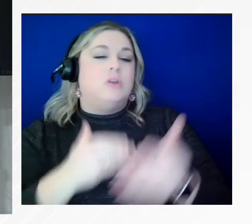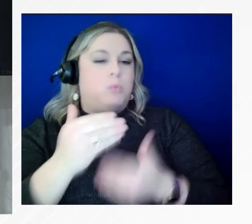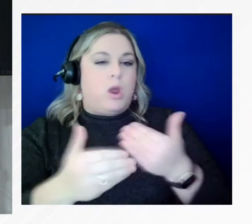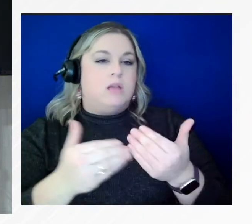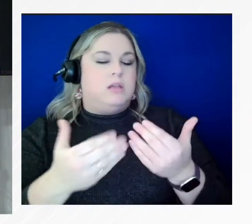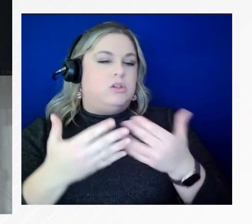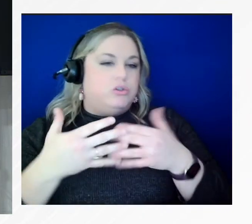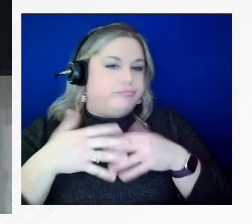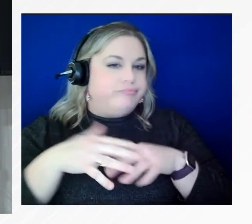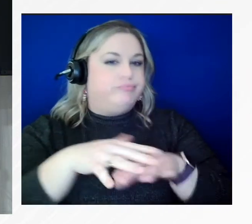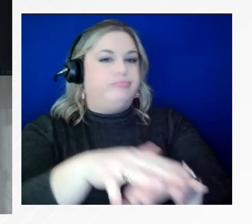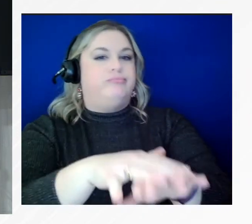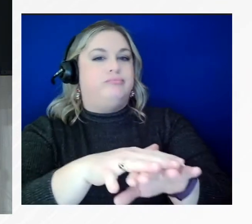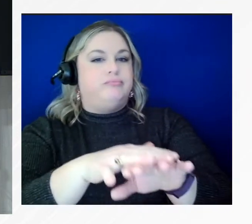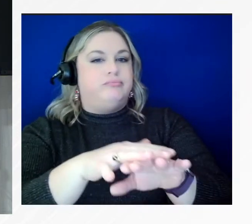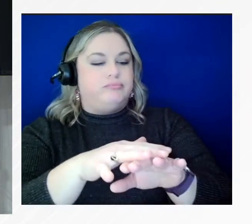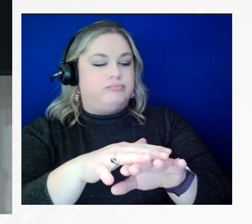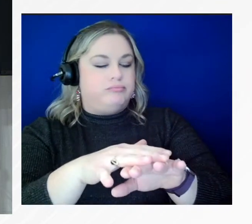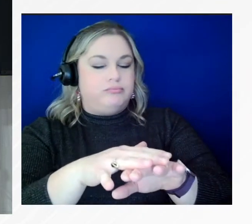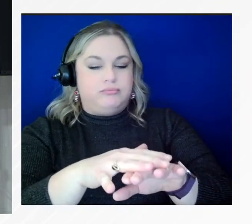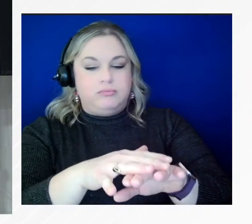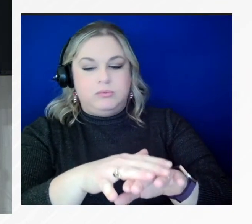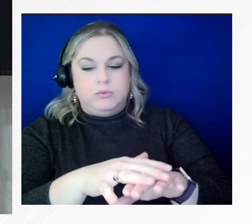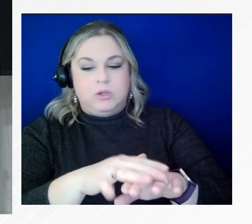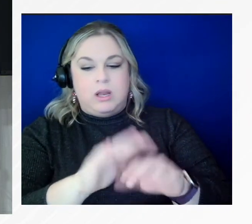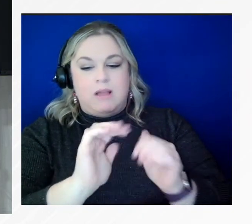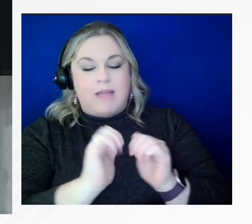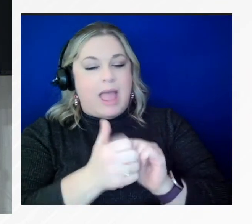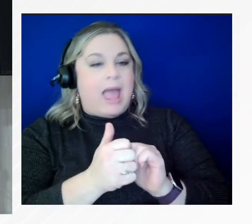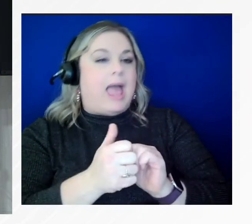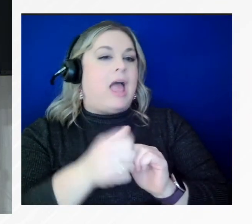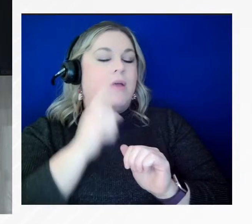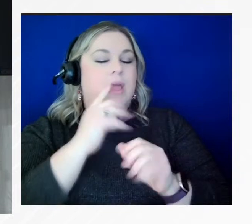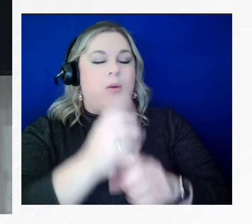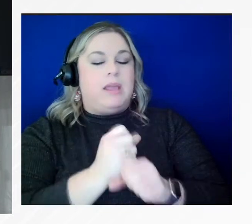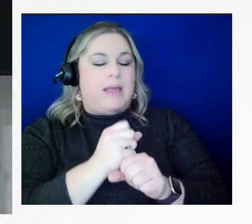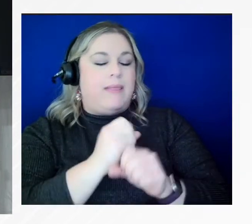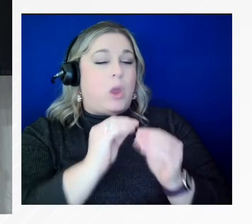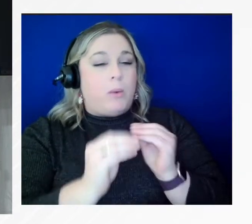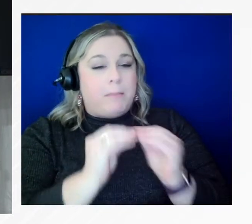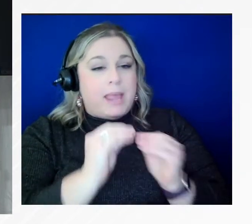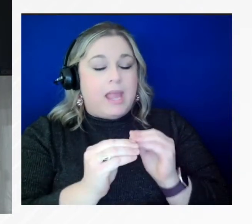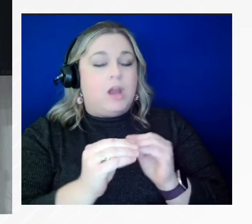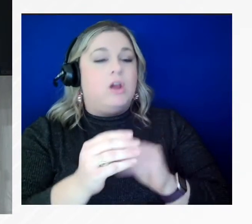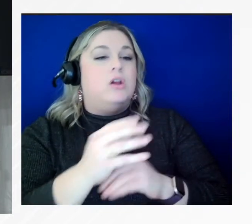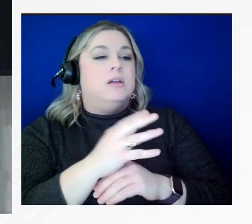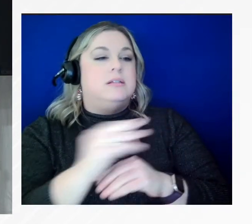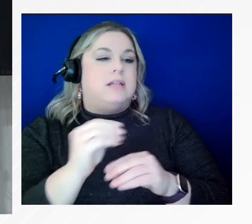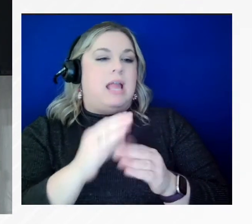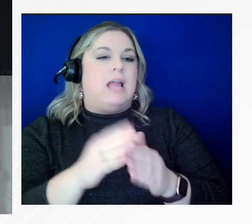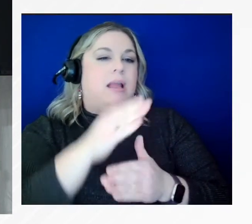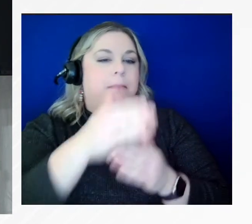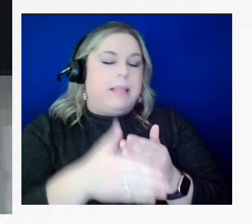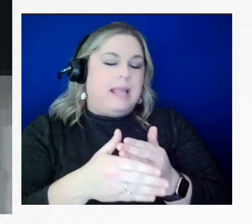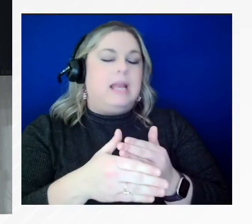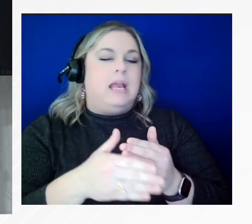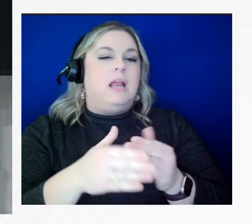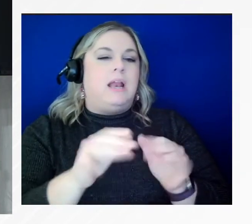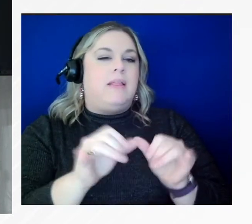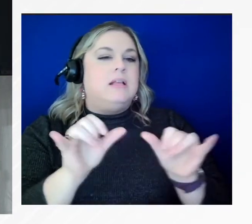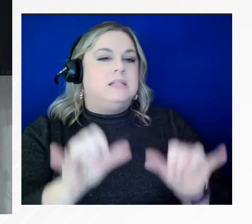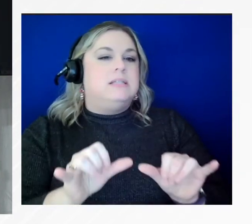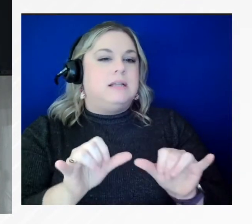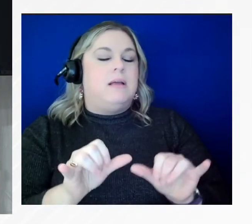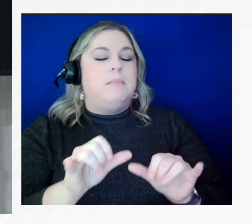how they will get their repairs and rebuilds completed in the system. The web pages are